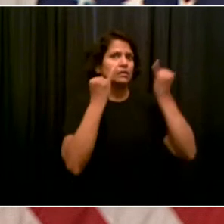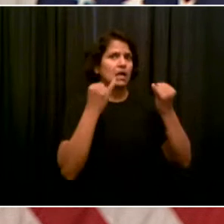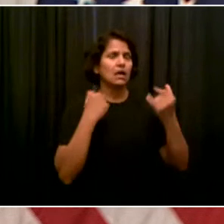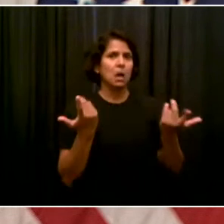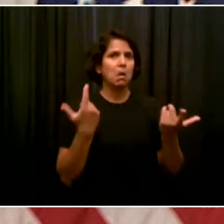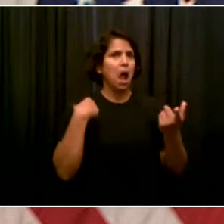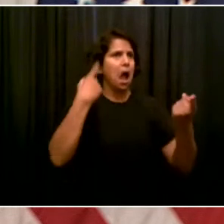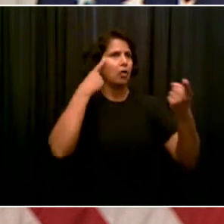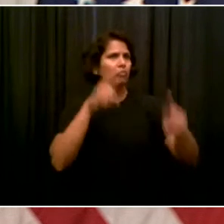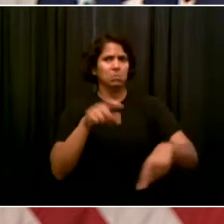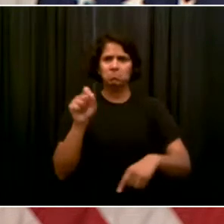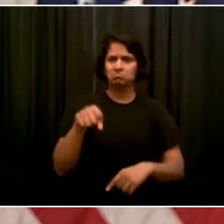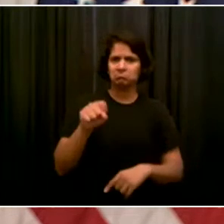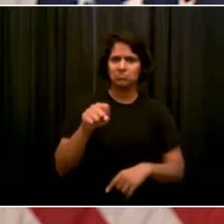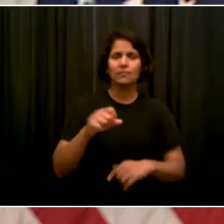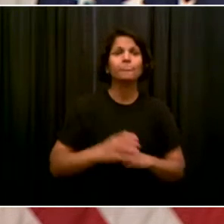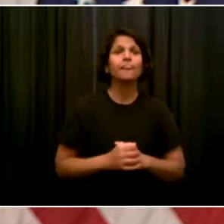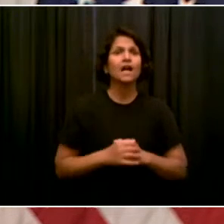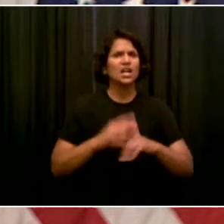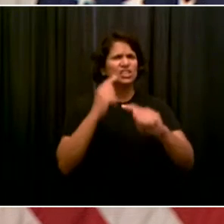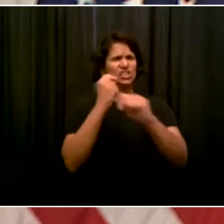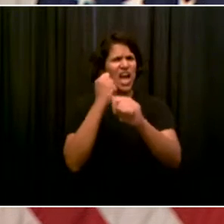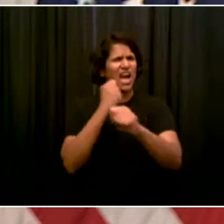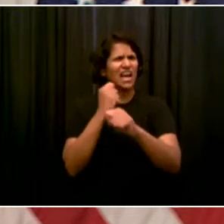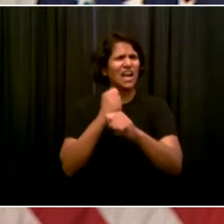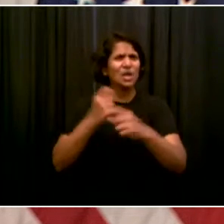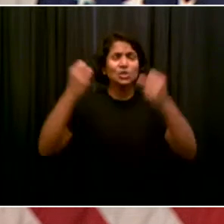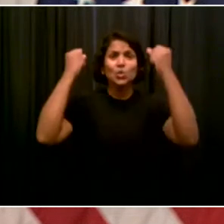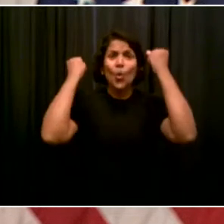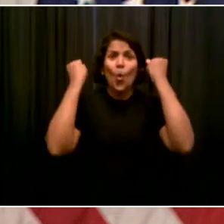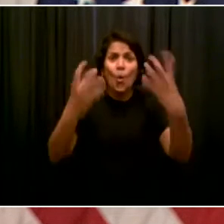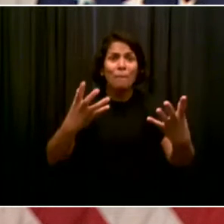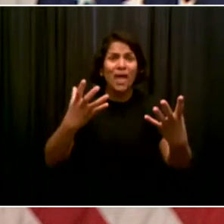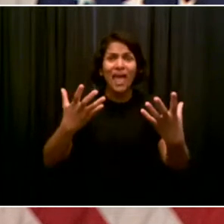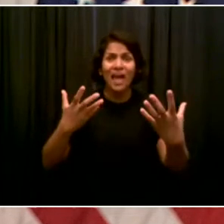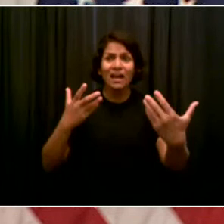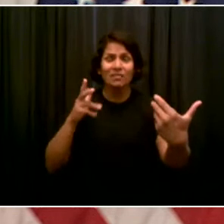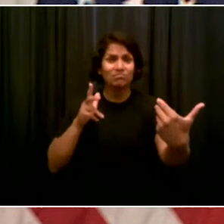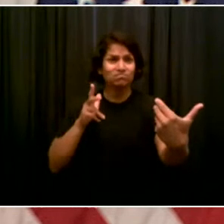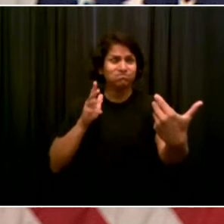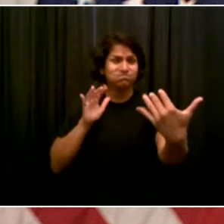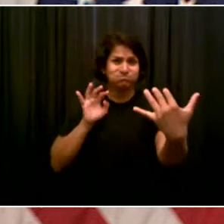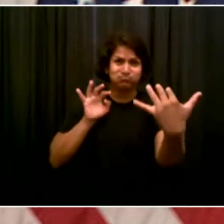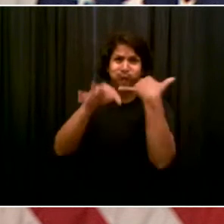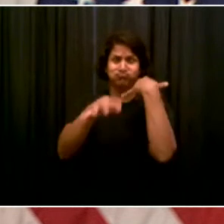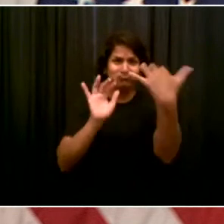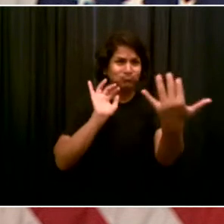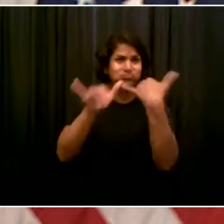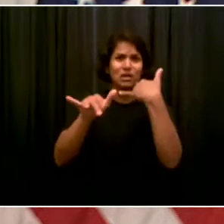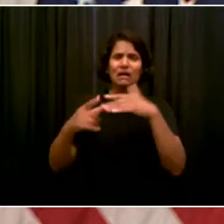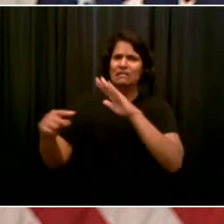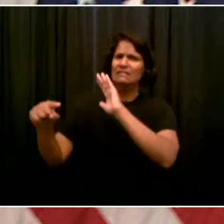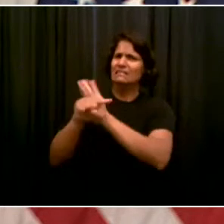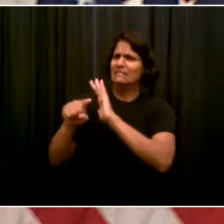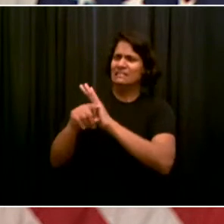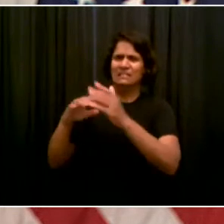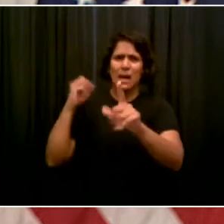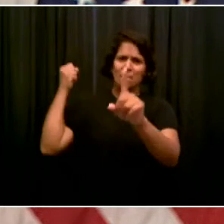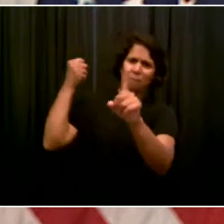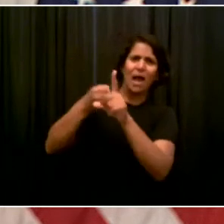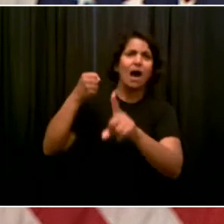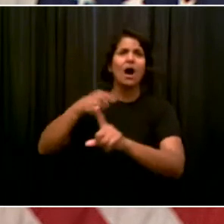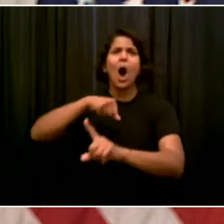city streets. They destroy our aging infrastructure, they pollute our air, they contribute to climate